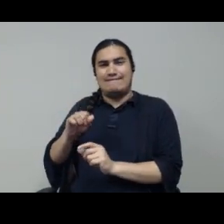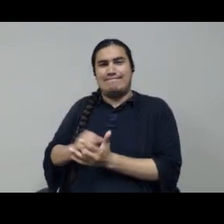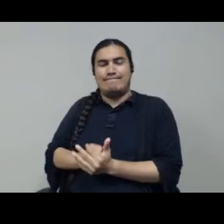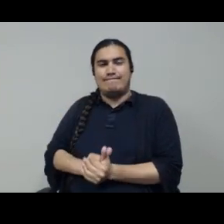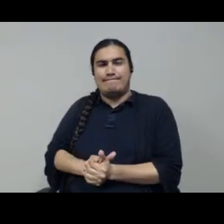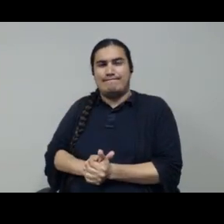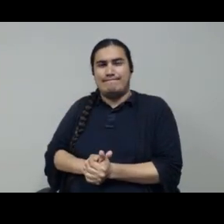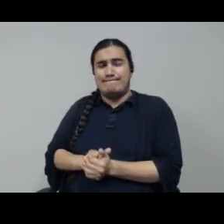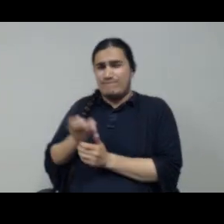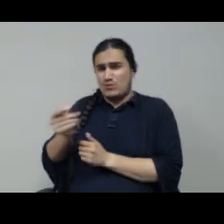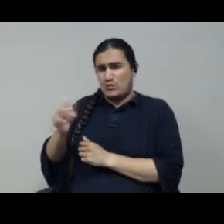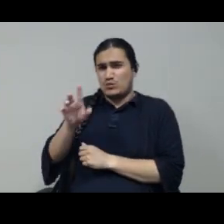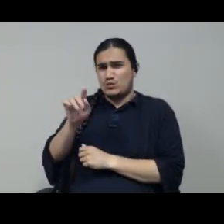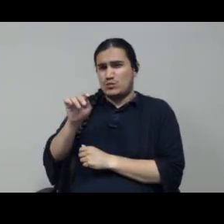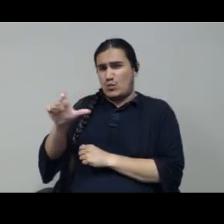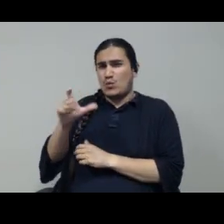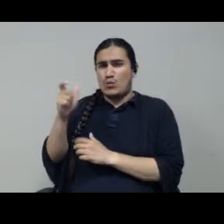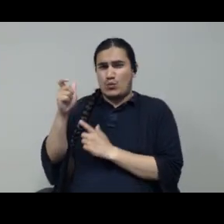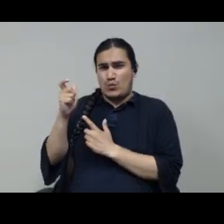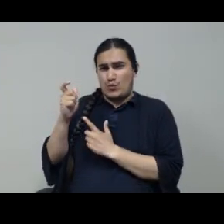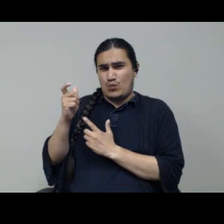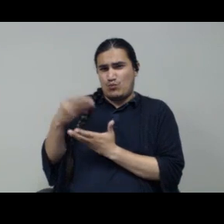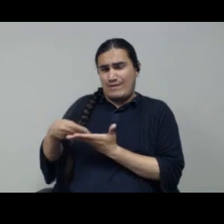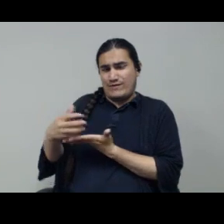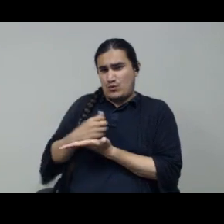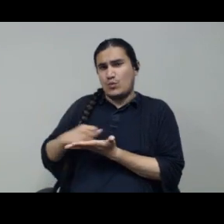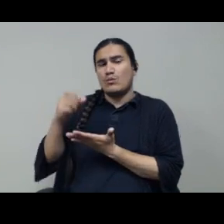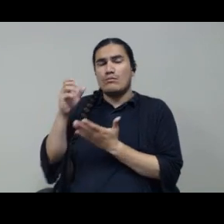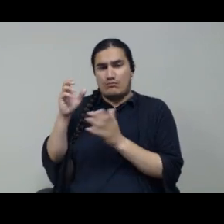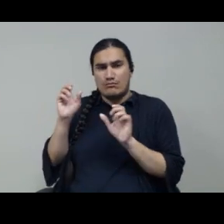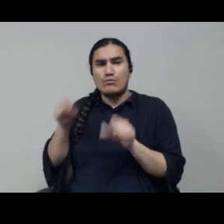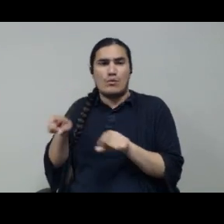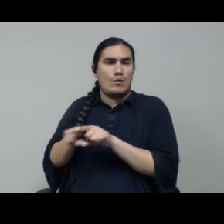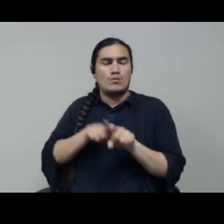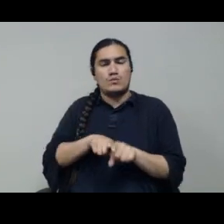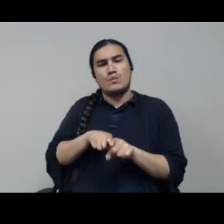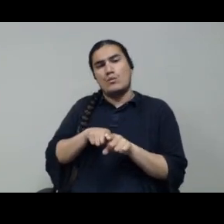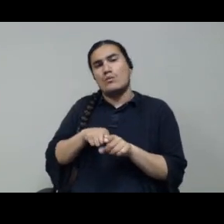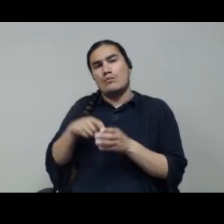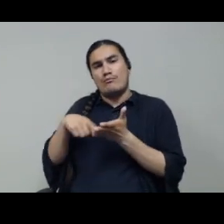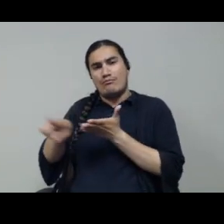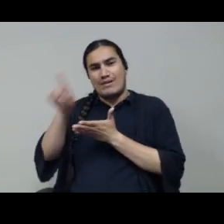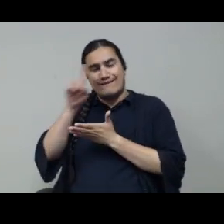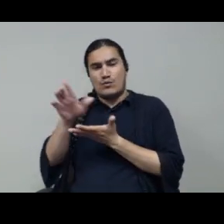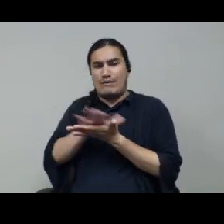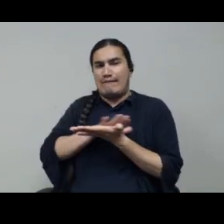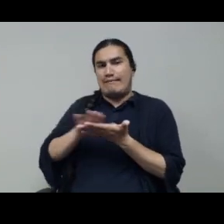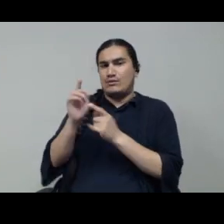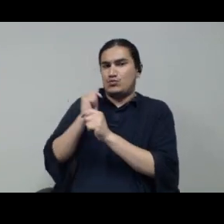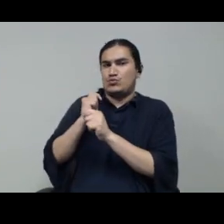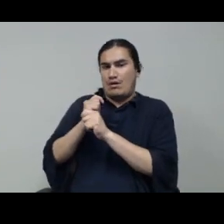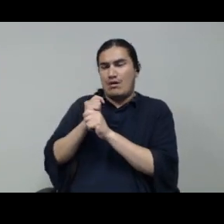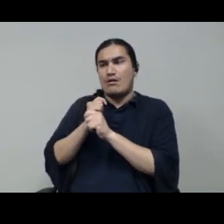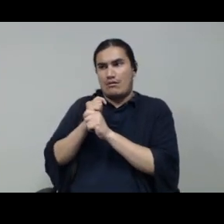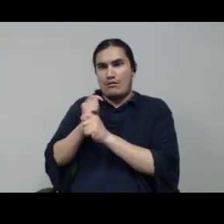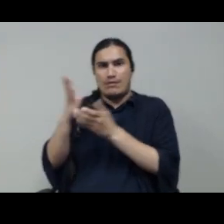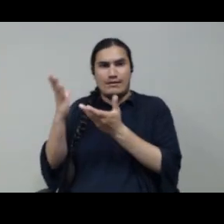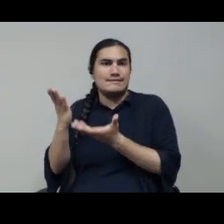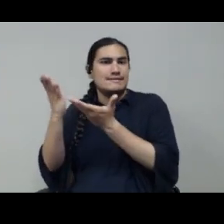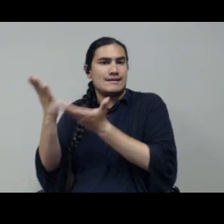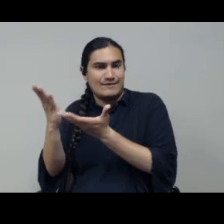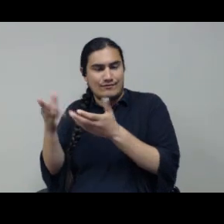toll revenue associated with the project may also go to a clean truck incentive program. And the